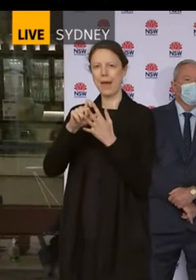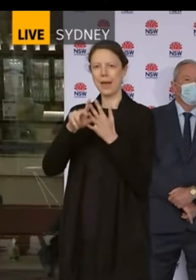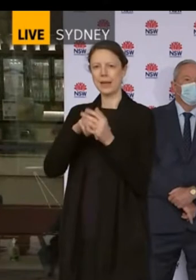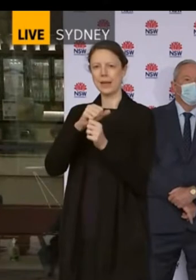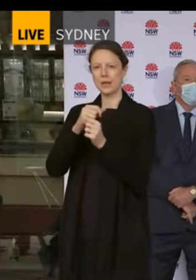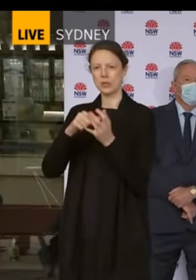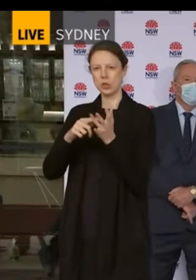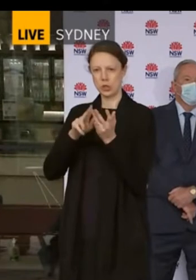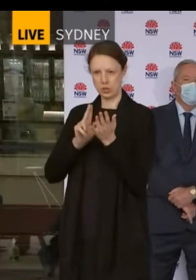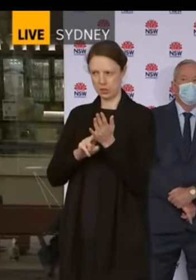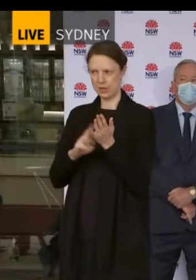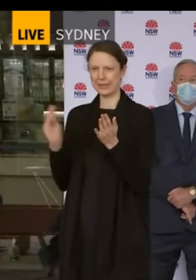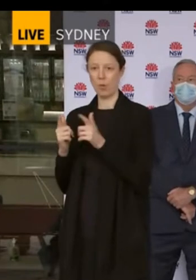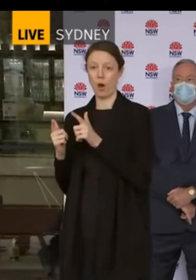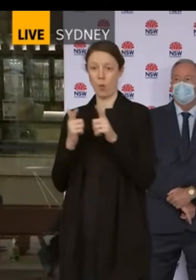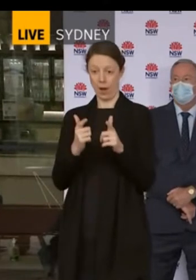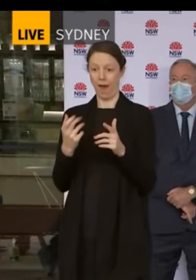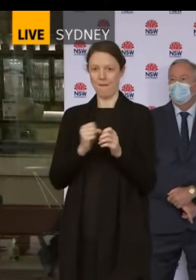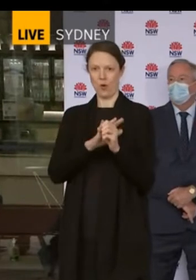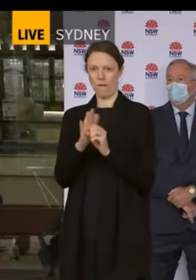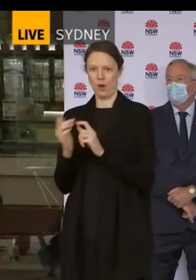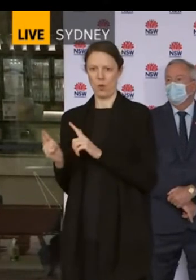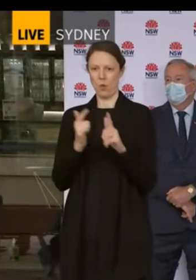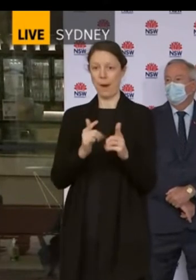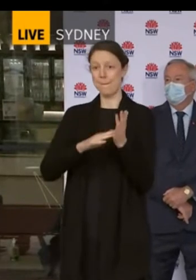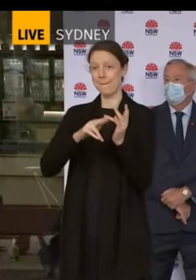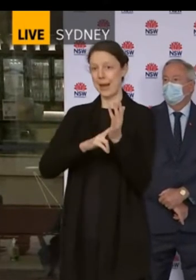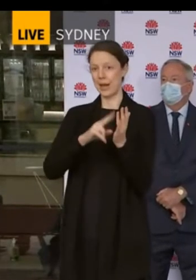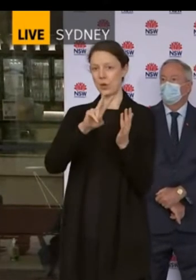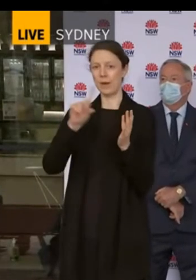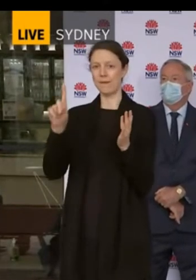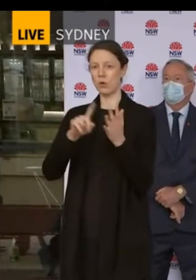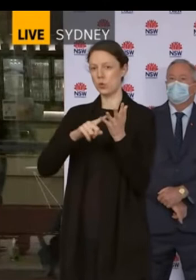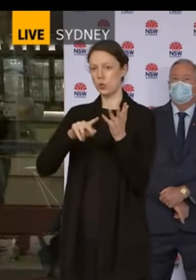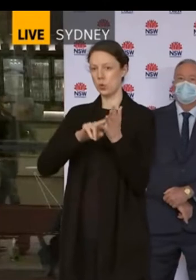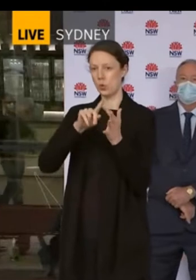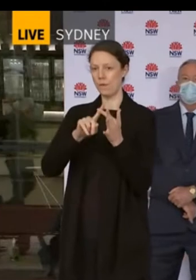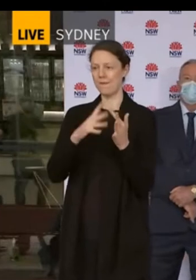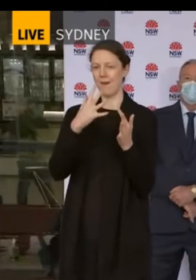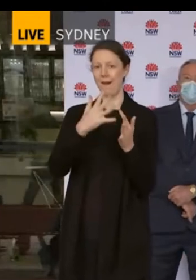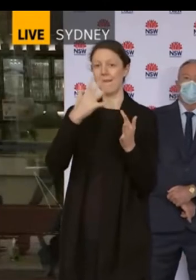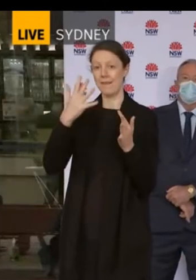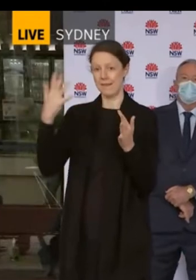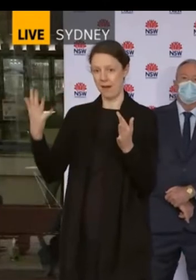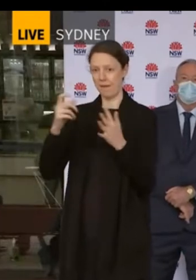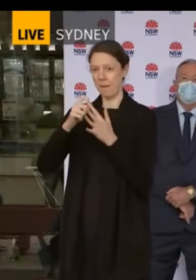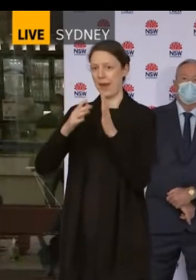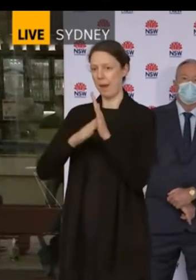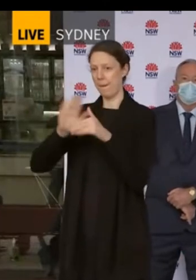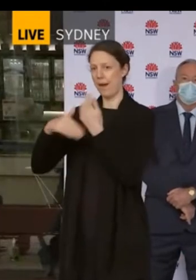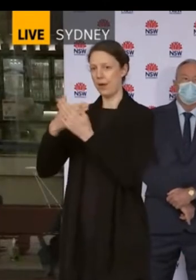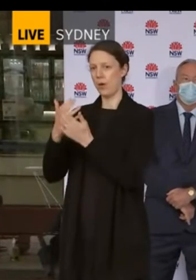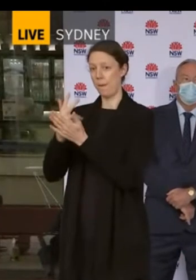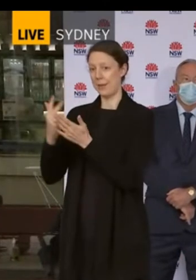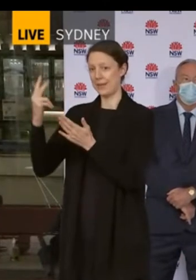infectious person present on the Monday, the 21st of June from 5.55pm to 8.30pm?